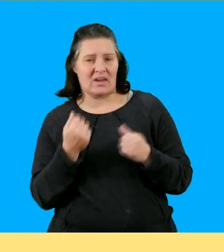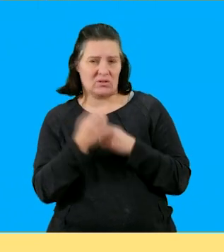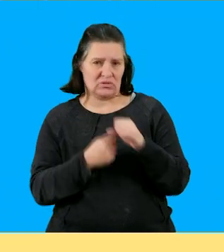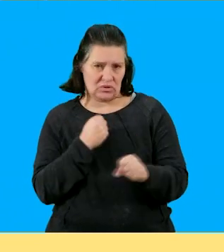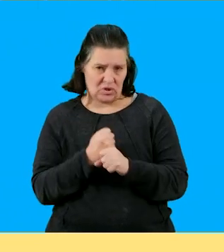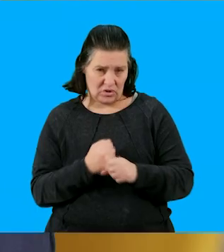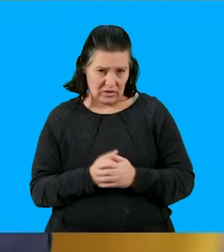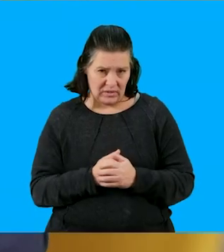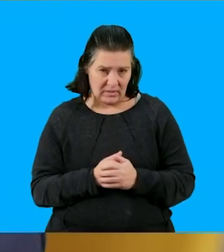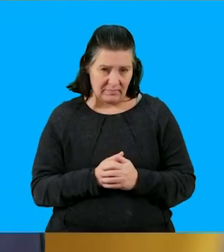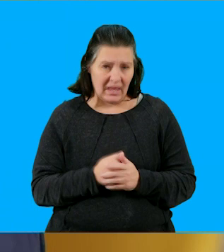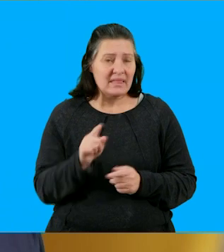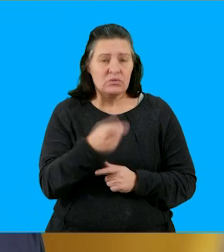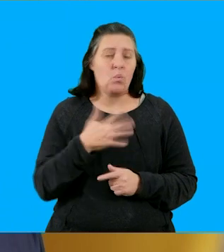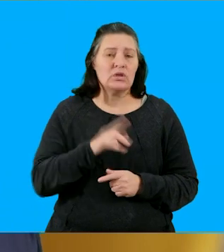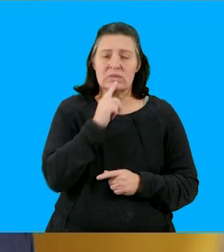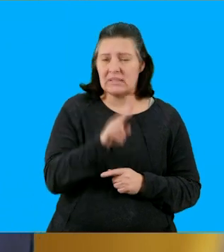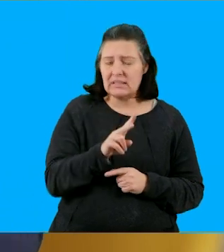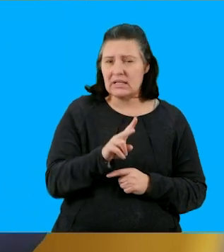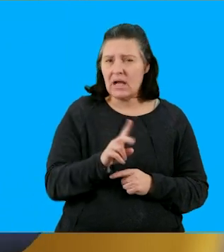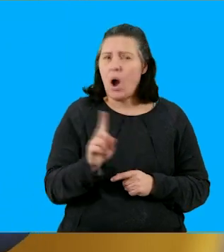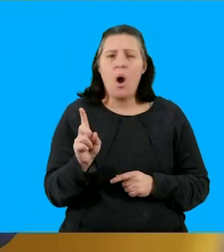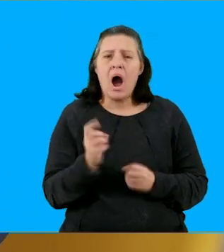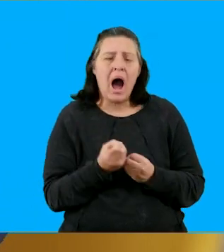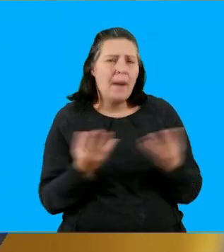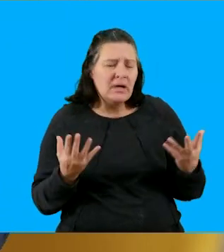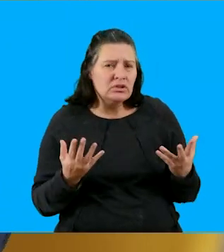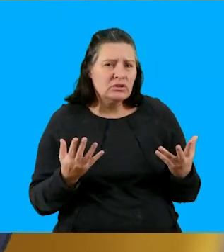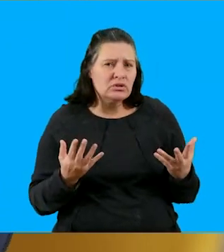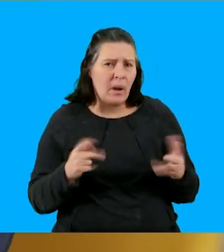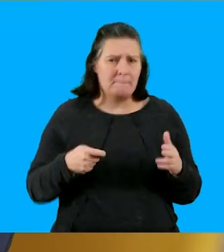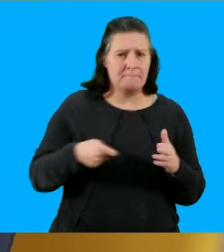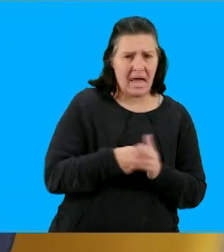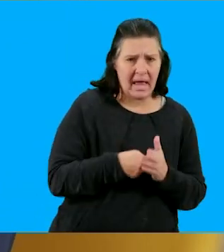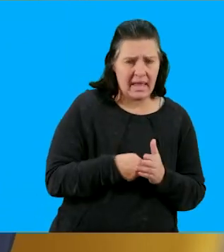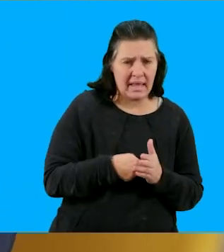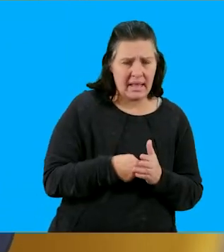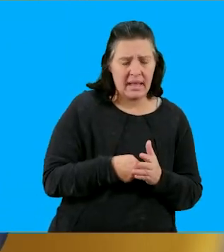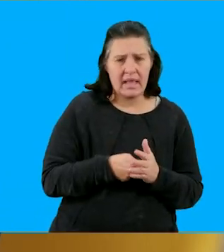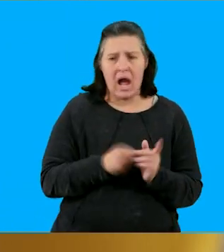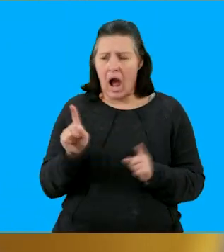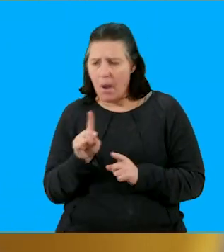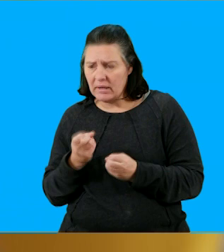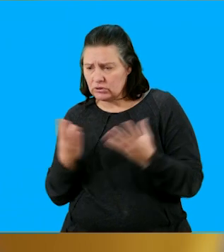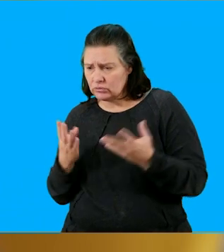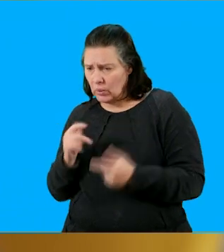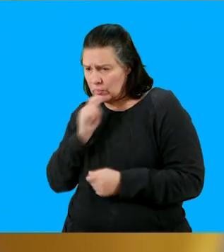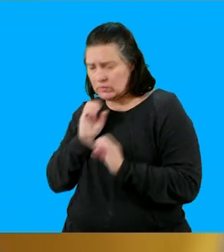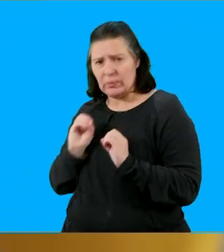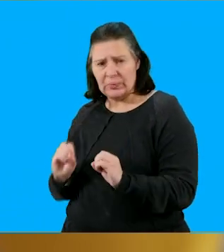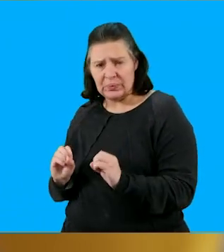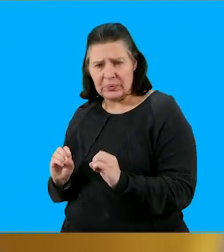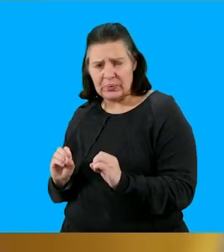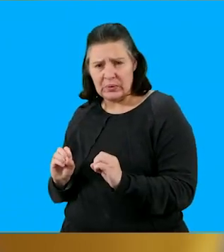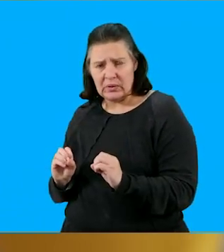financial year. That is what we want to see, to be able to see how much was purchased, how much was not